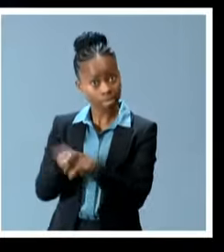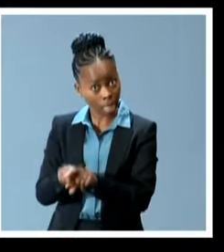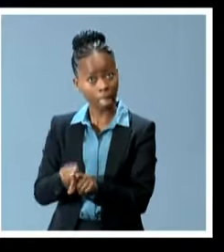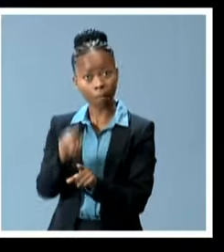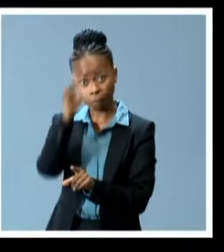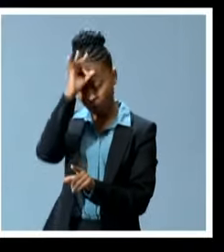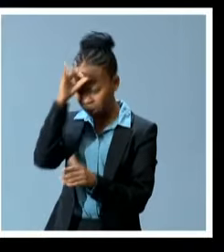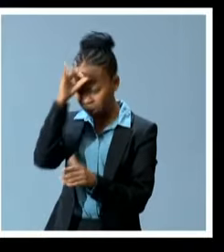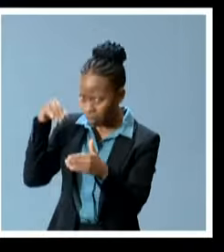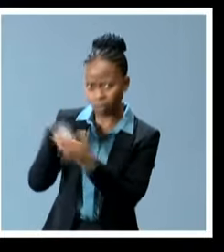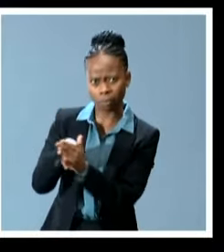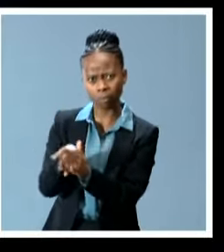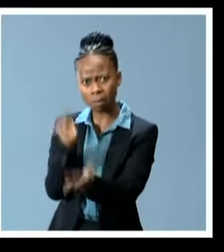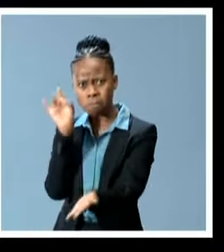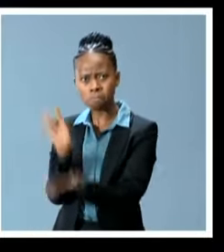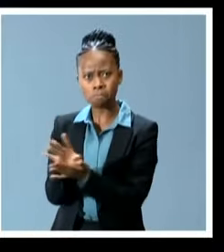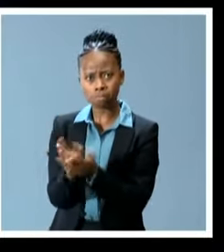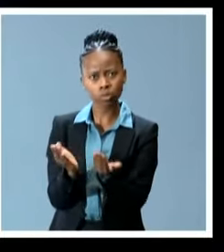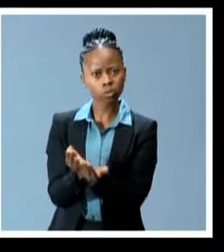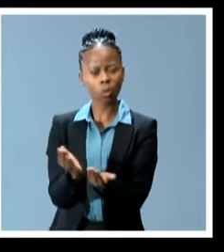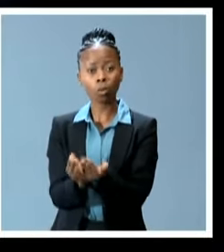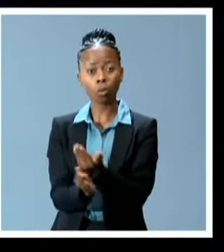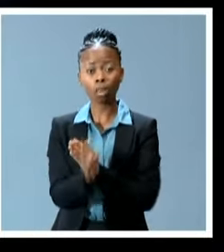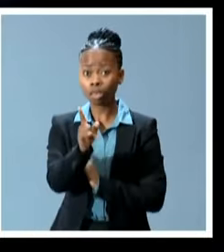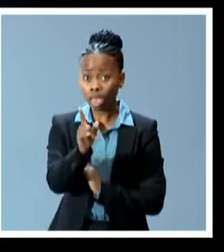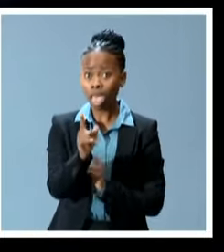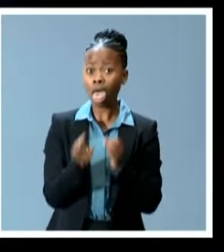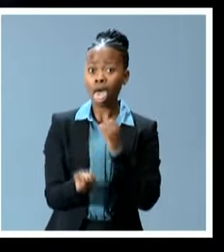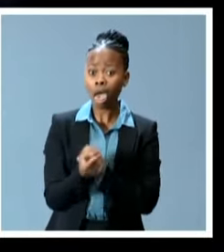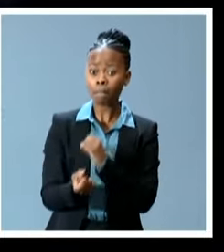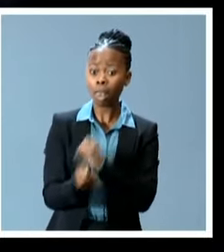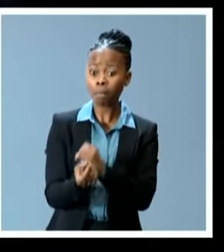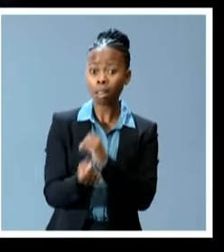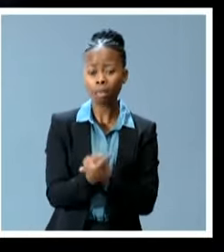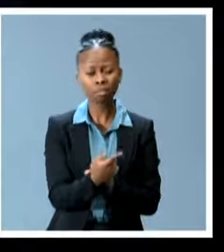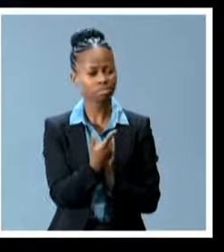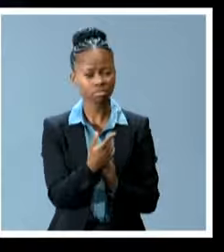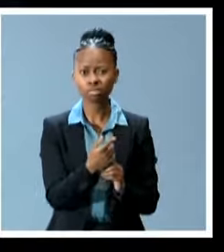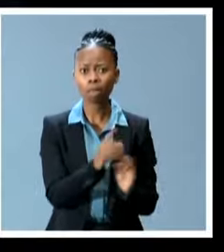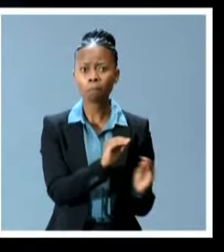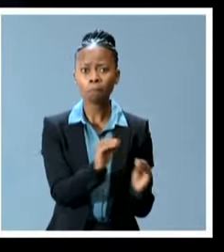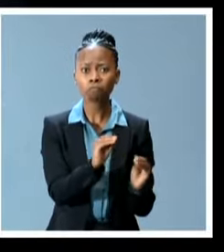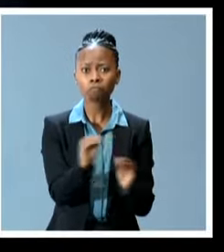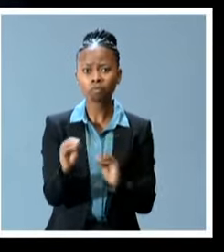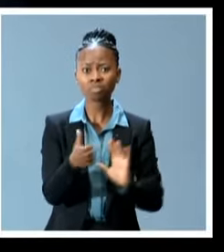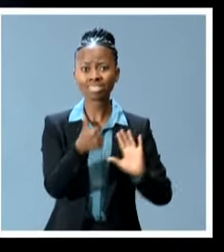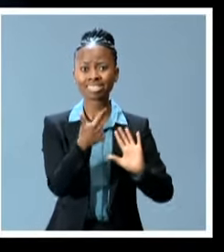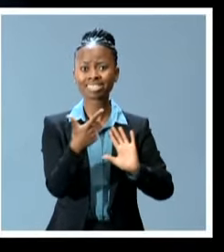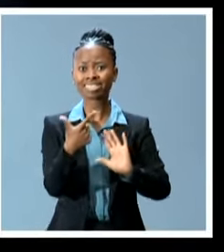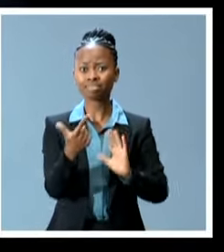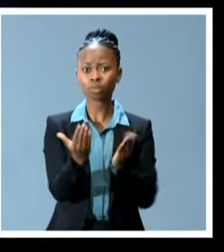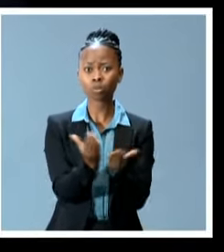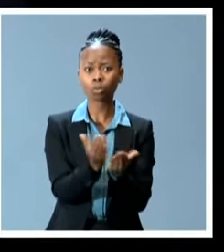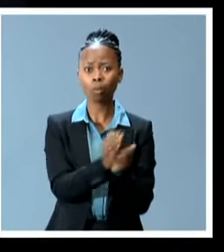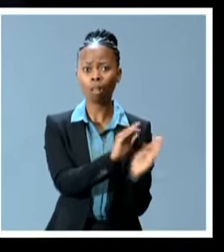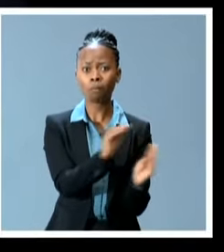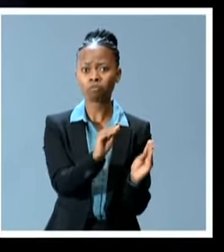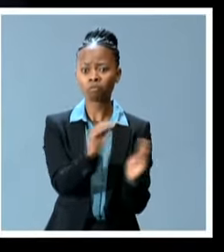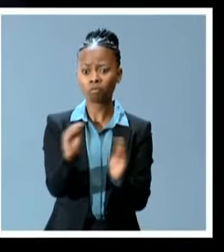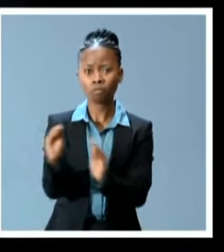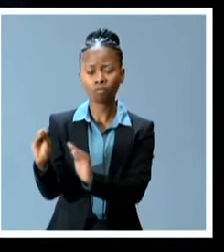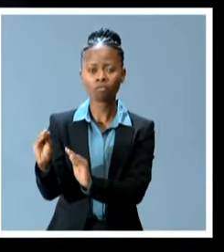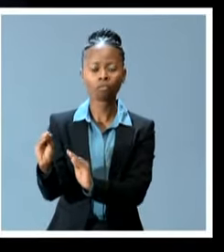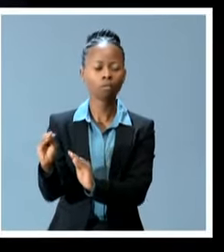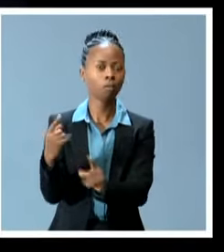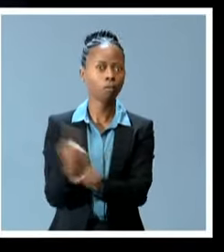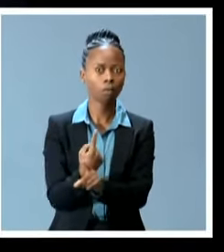you know, had us kicked out of that school. And this went on and on in about six or seven schools here in South Africa, in town, you know, where we